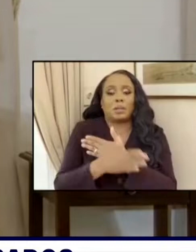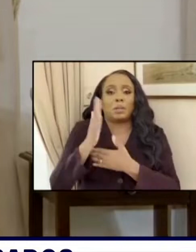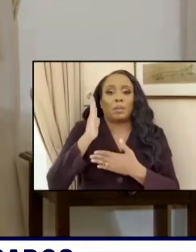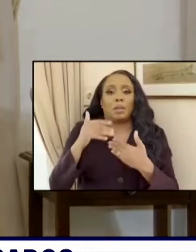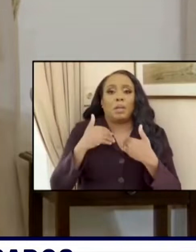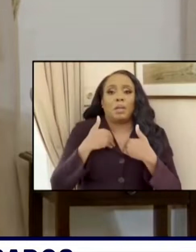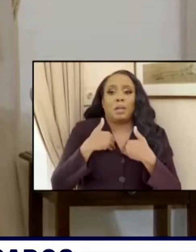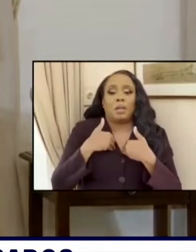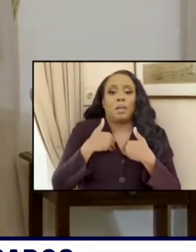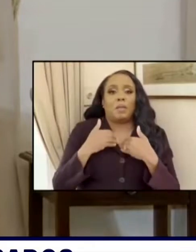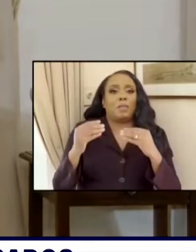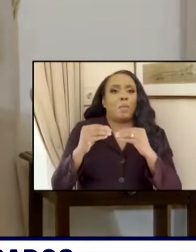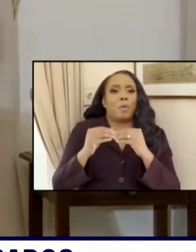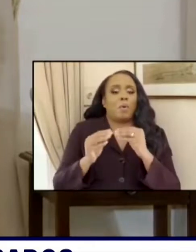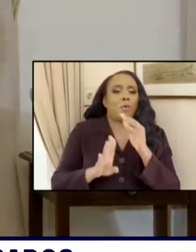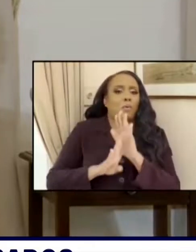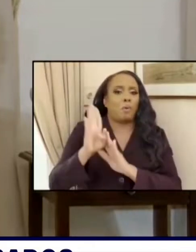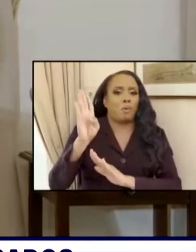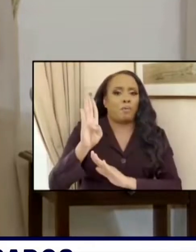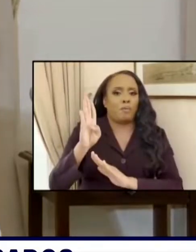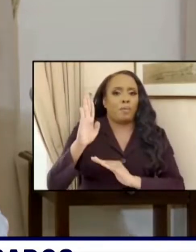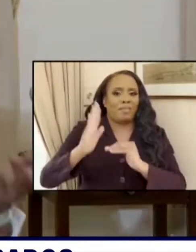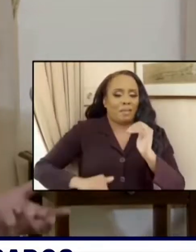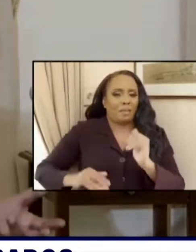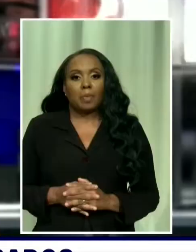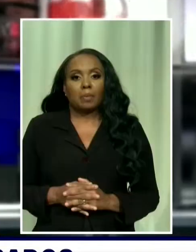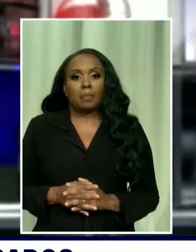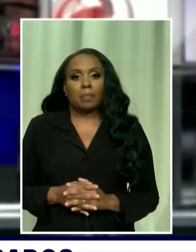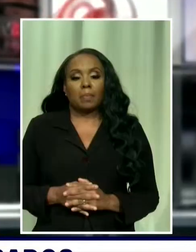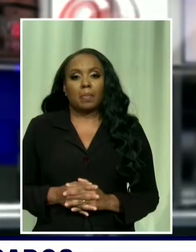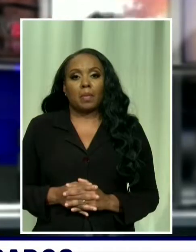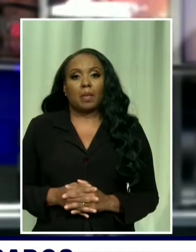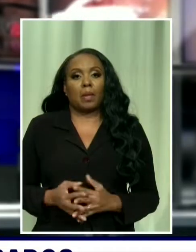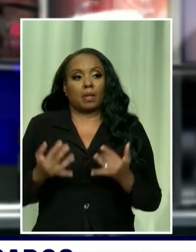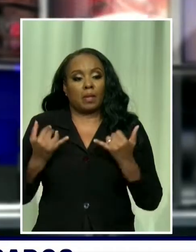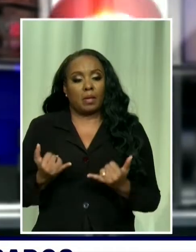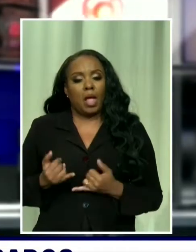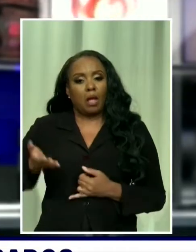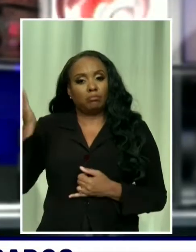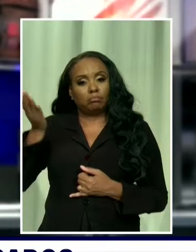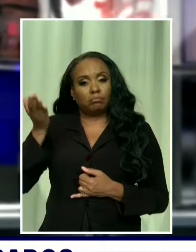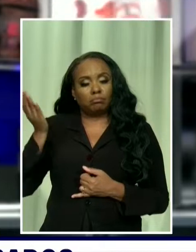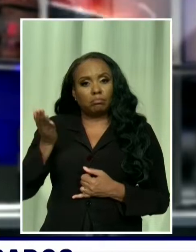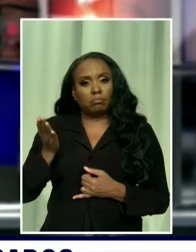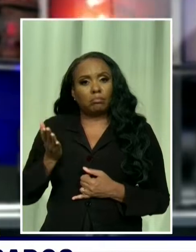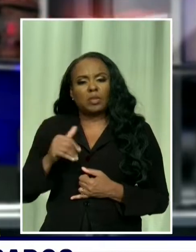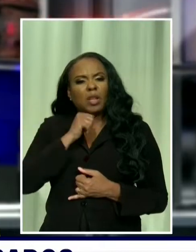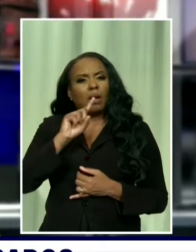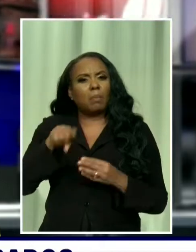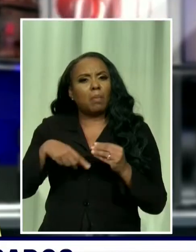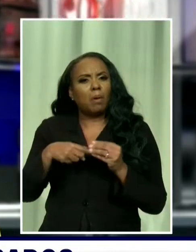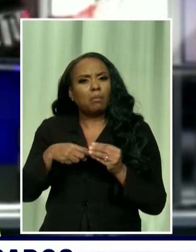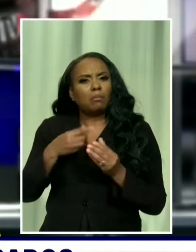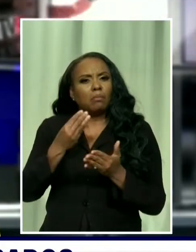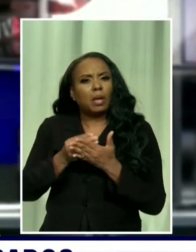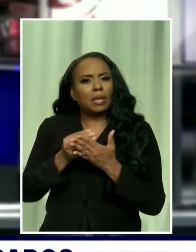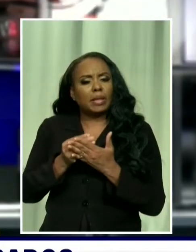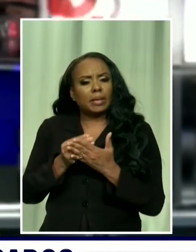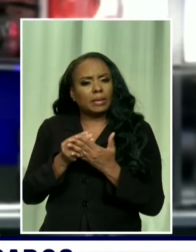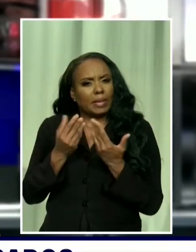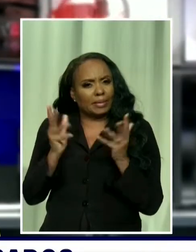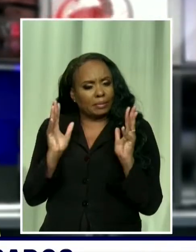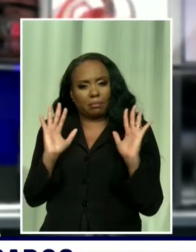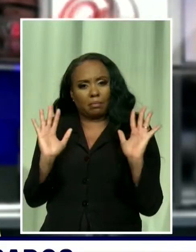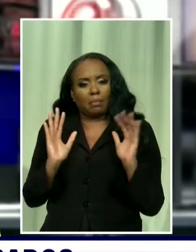than us is Guyana at 47%. Now, today's press conference wasn't all about financial matters. Prime Minister